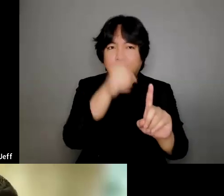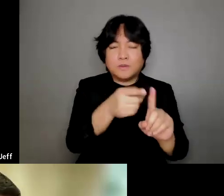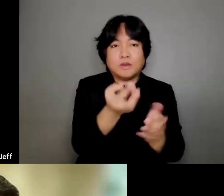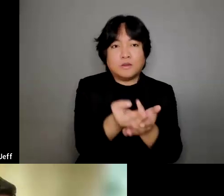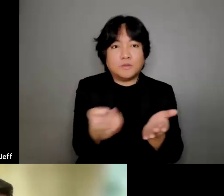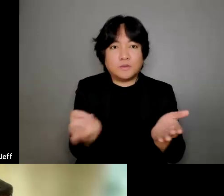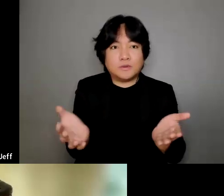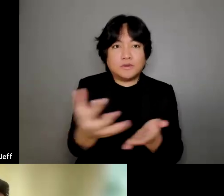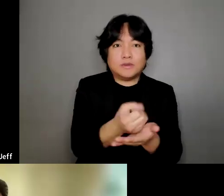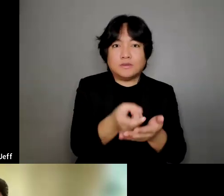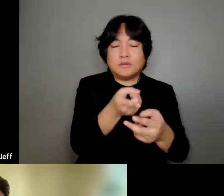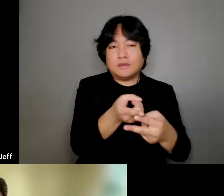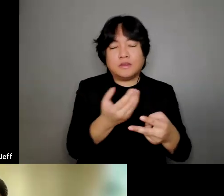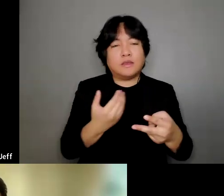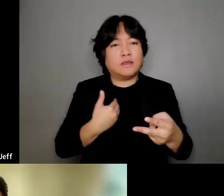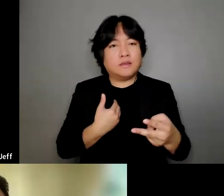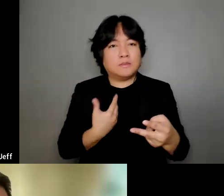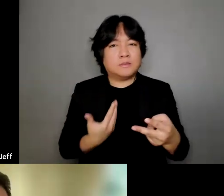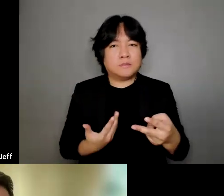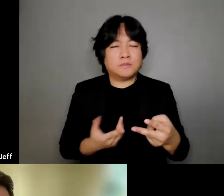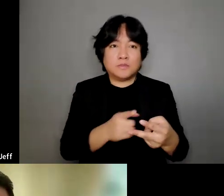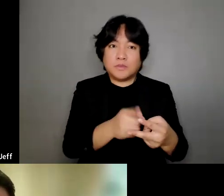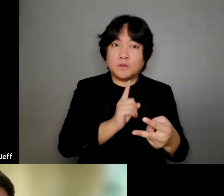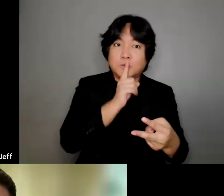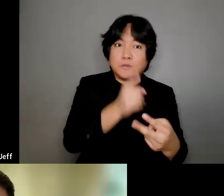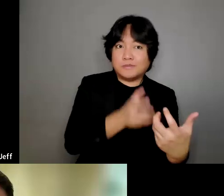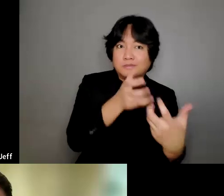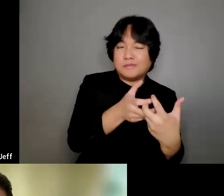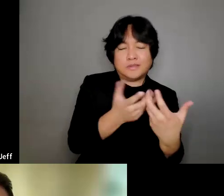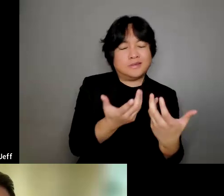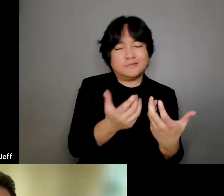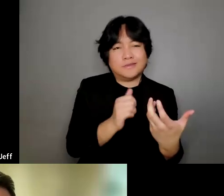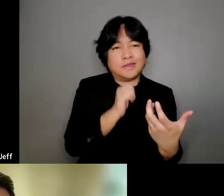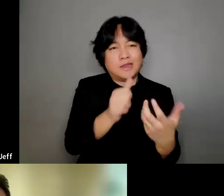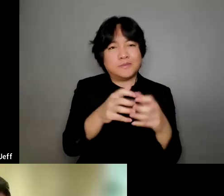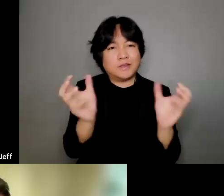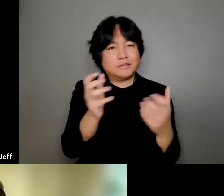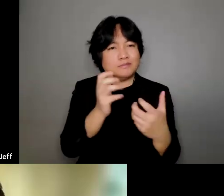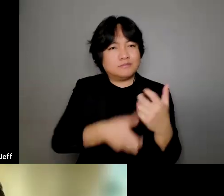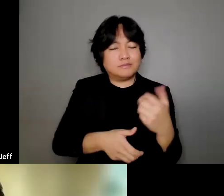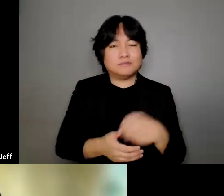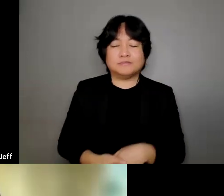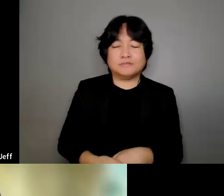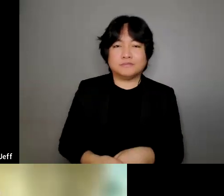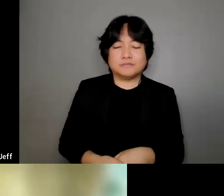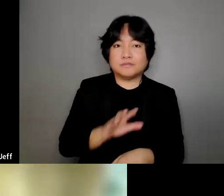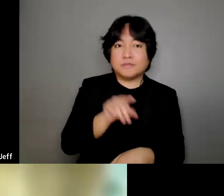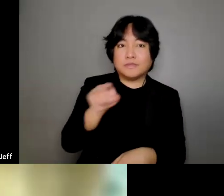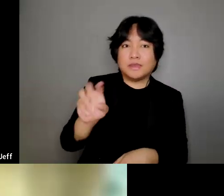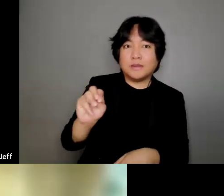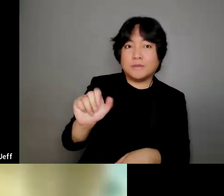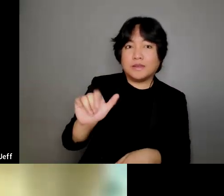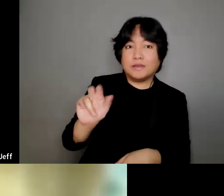resources na maaaring hindi siguro equitable. And nabanggit din ni Miss Malaya yung